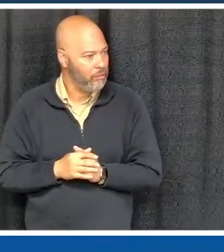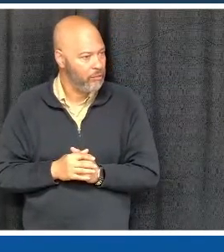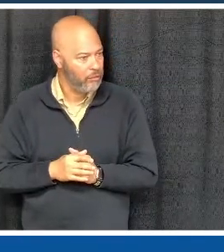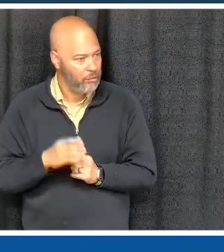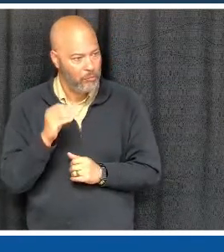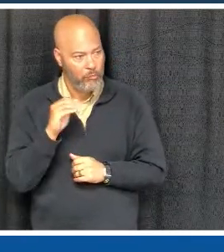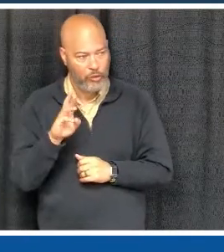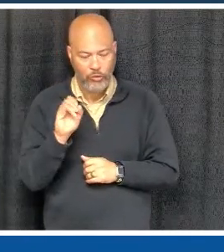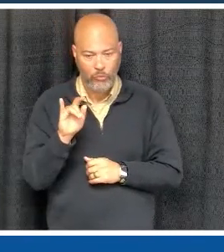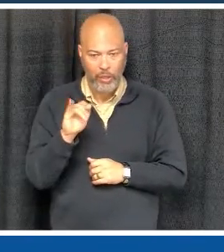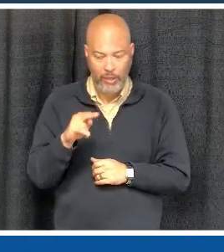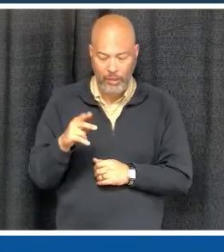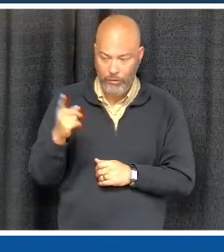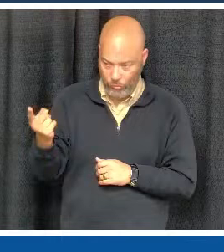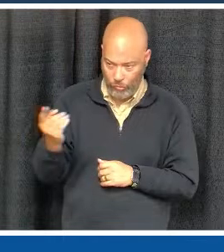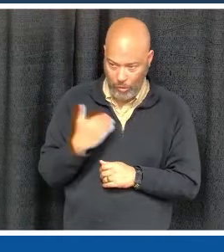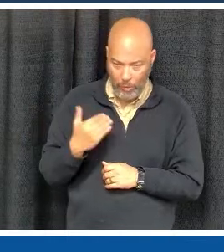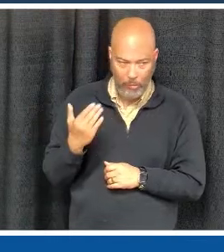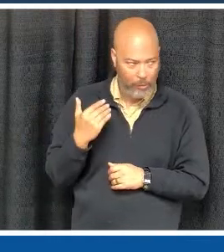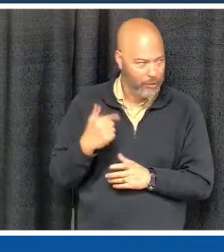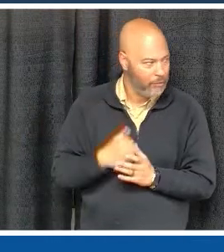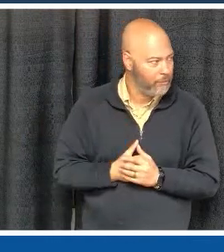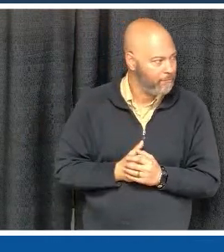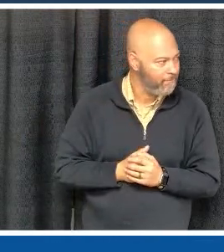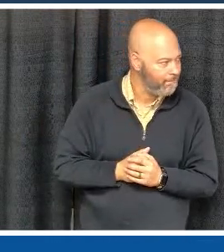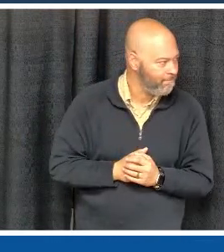you're in the batter's